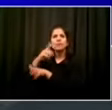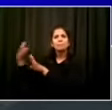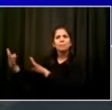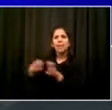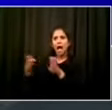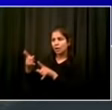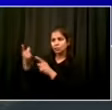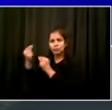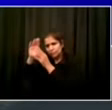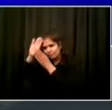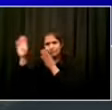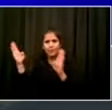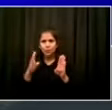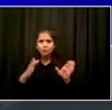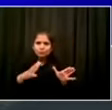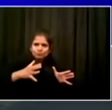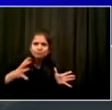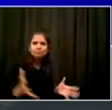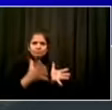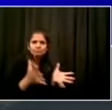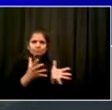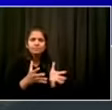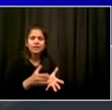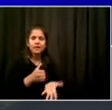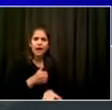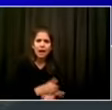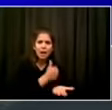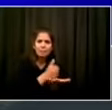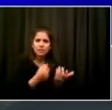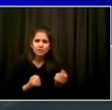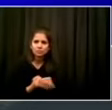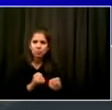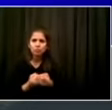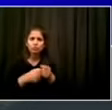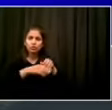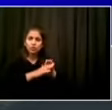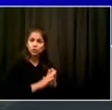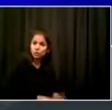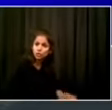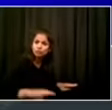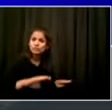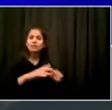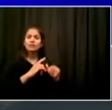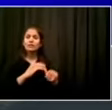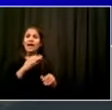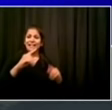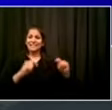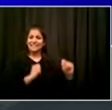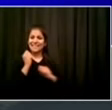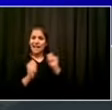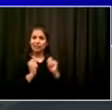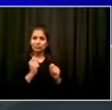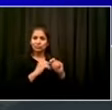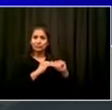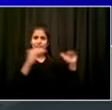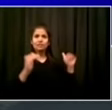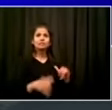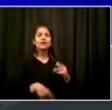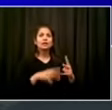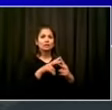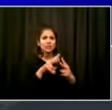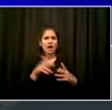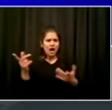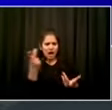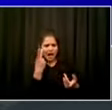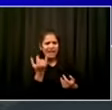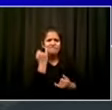City speech, quote, our young people don't need to be policed, they need to be reached. And that is the spirit of the